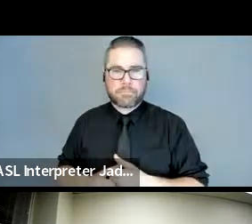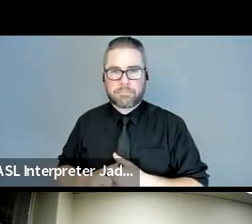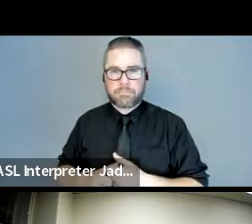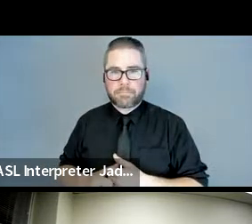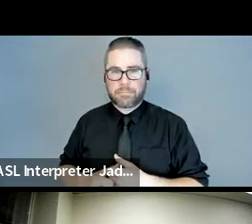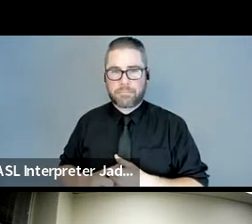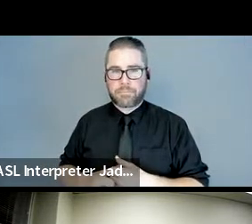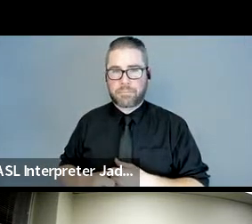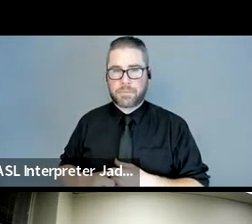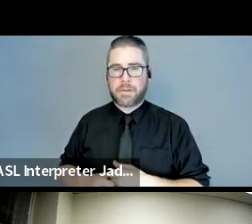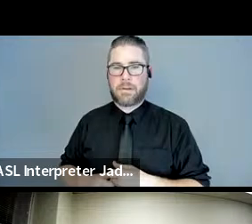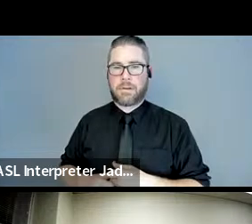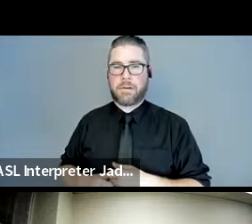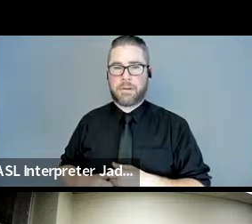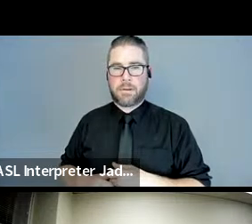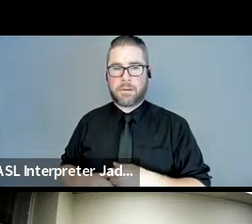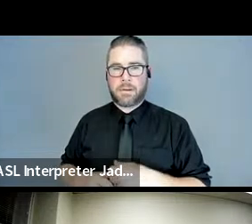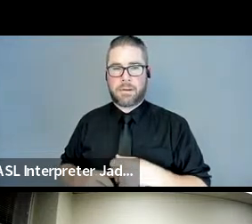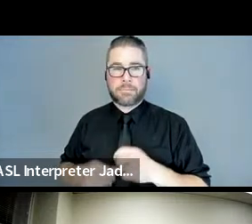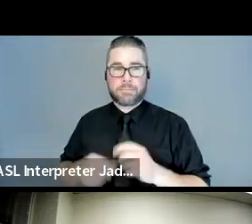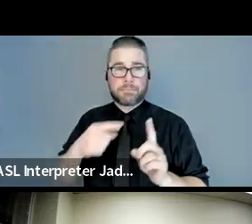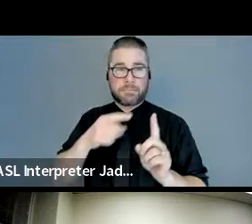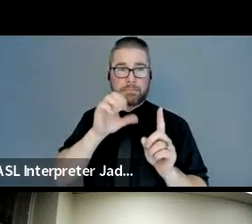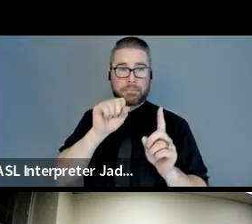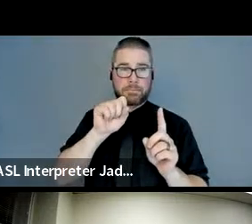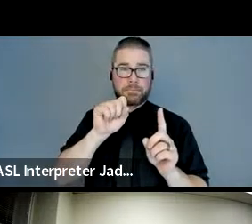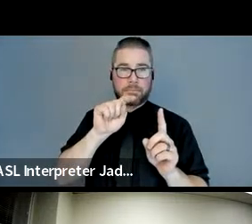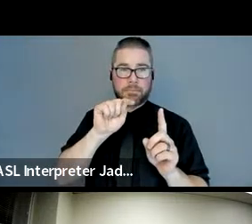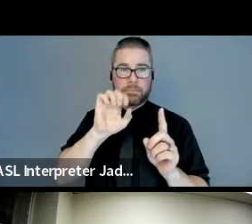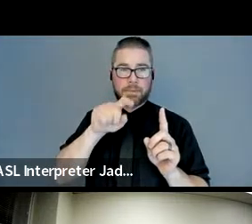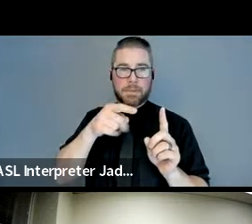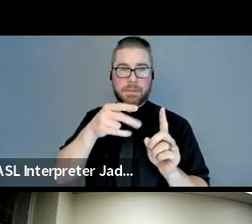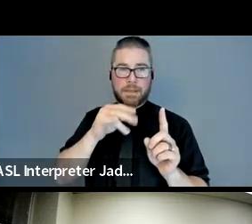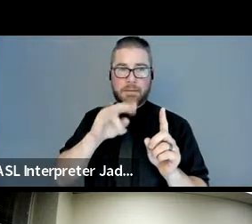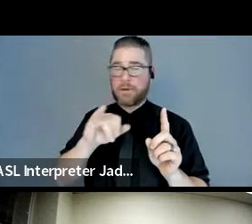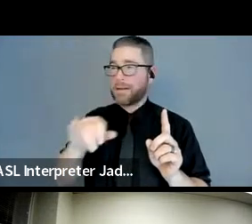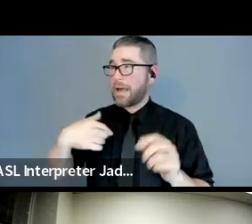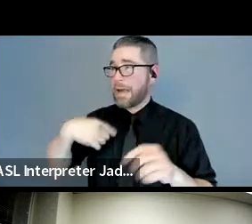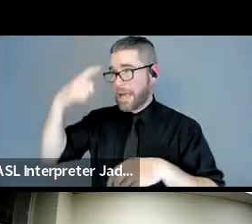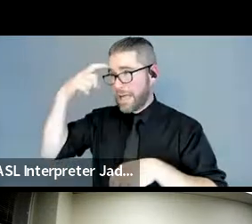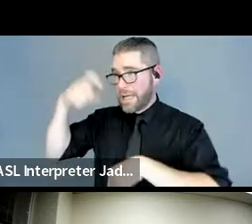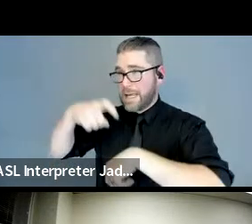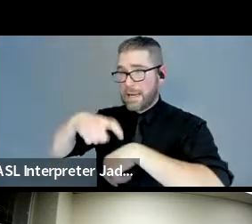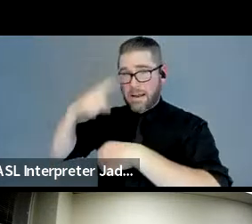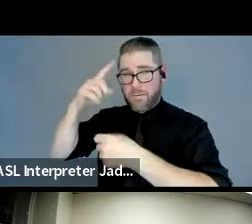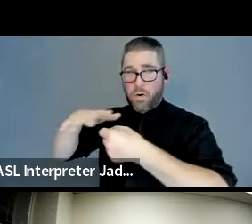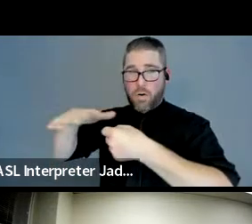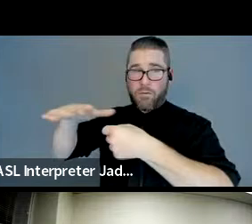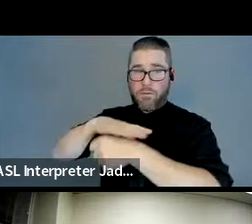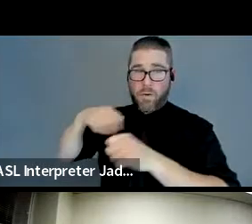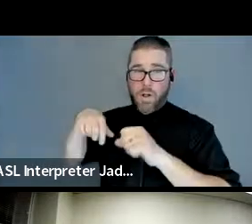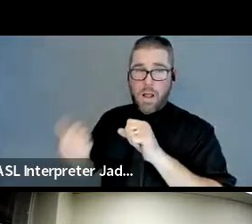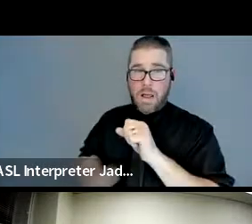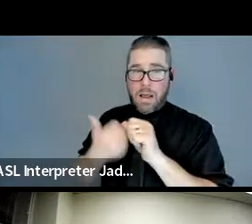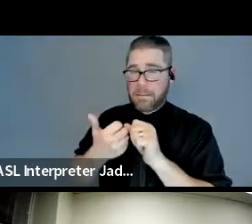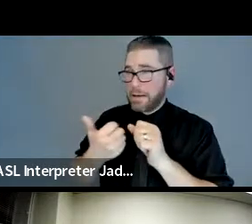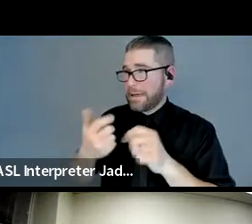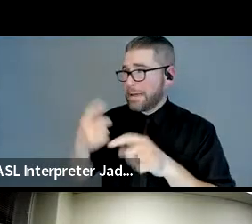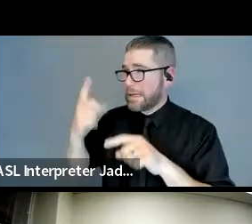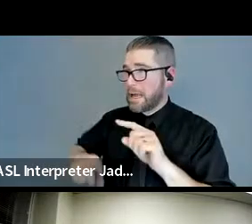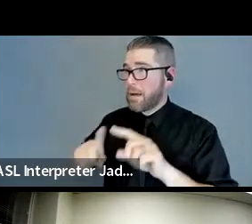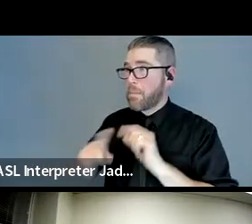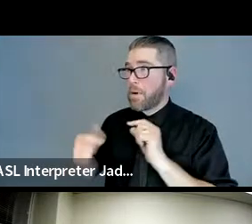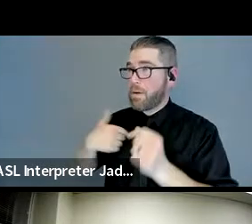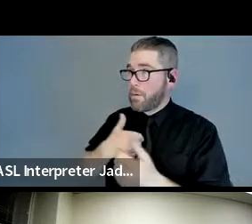I wonder, I think we don't have time for maybe the full update, but we do have one guest here, and I wonder if they could provide a quick, just